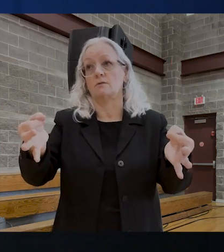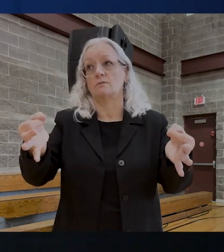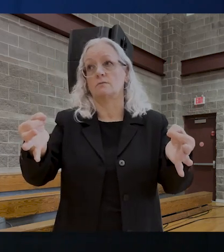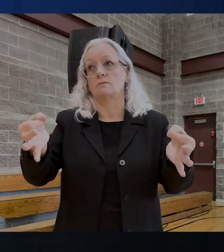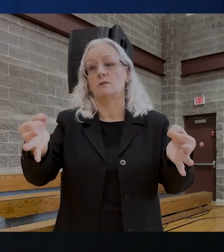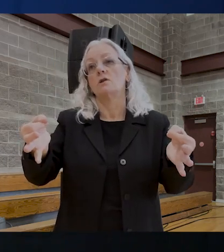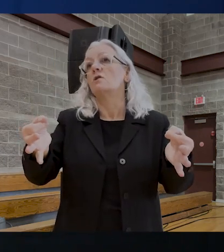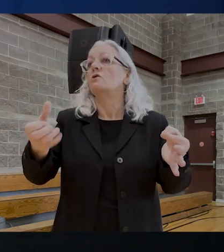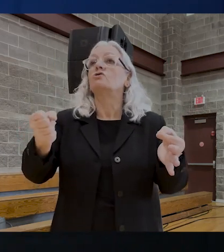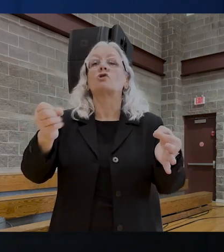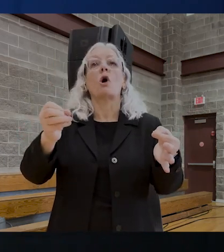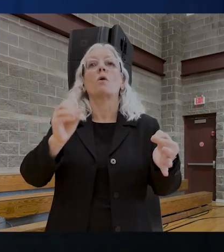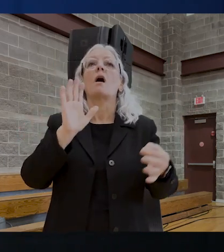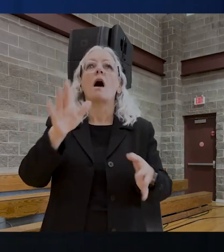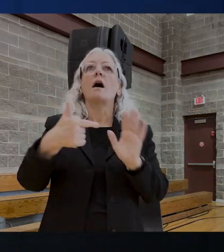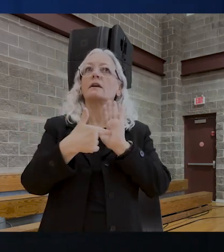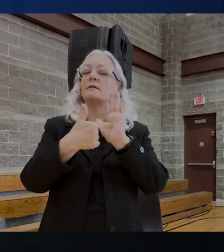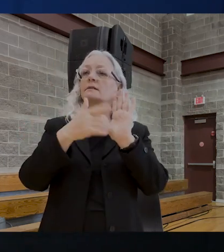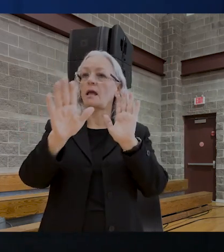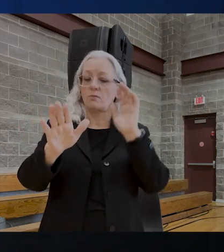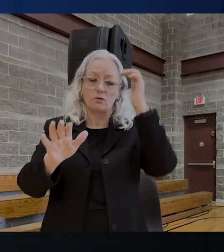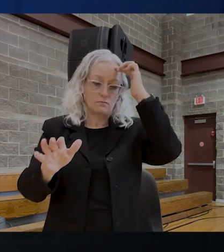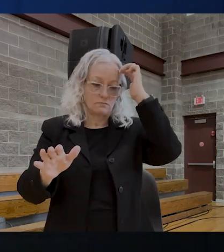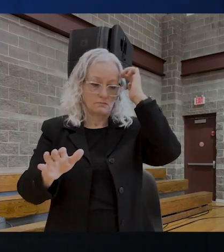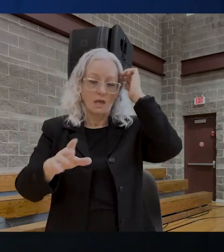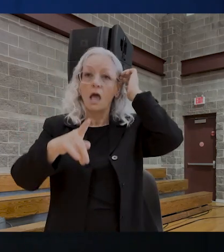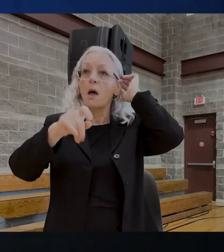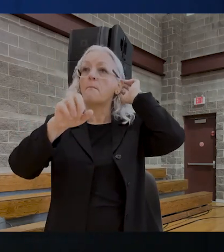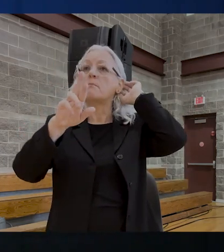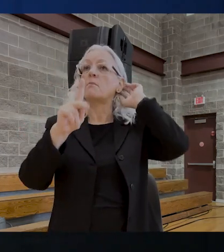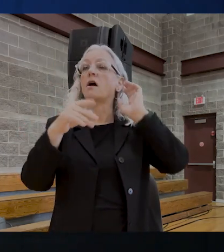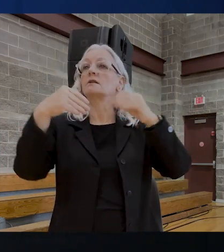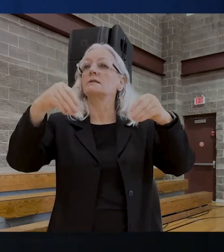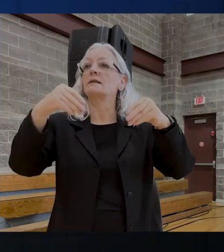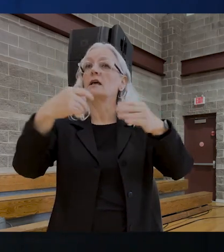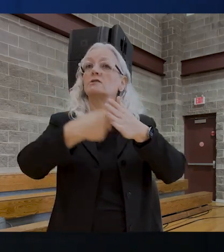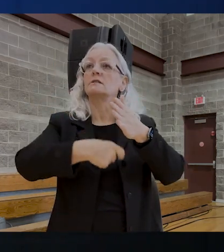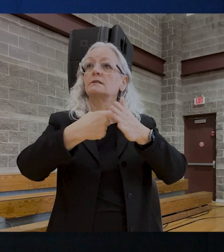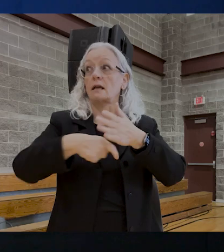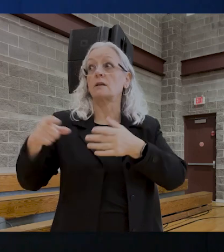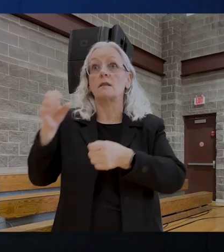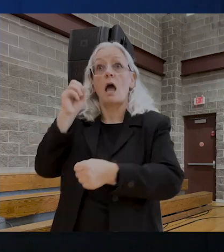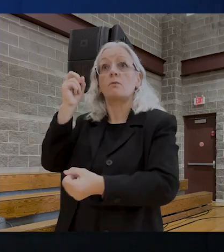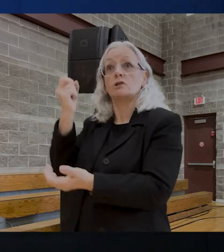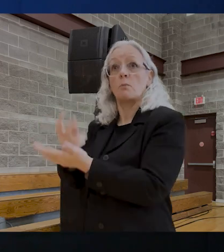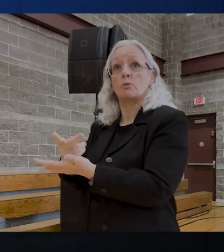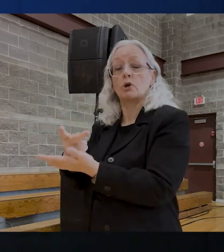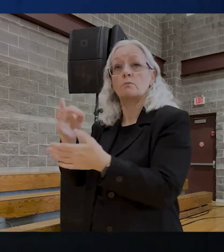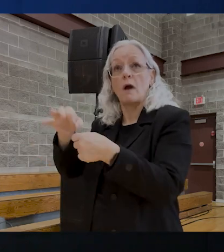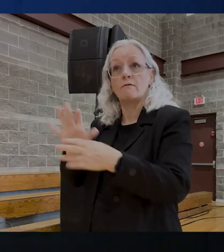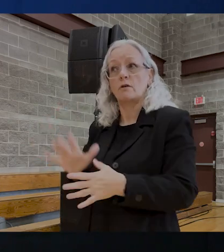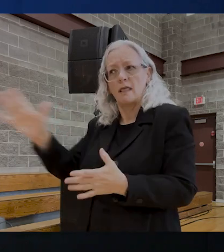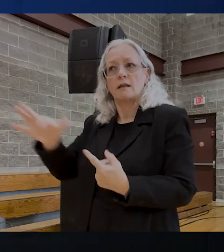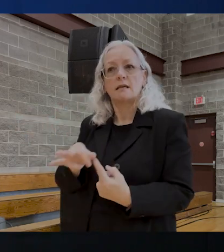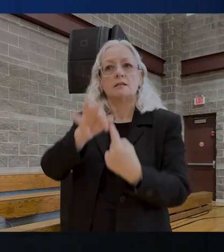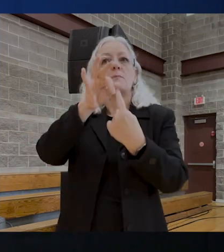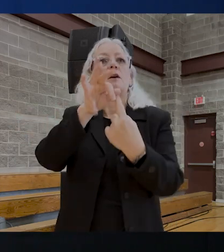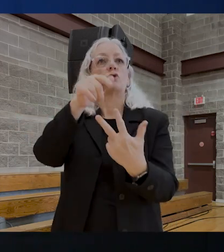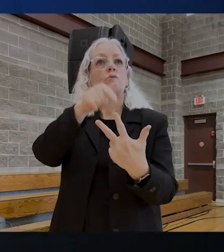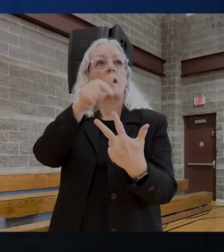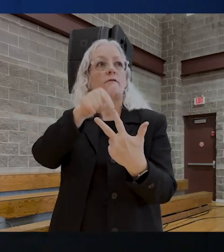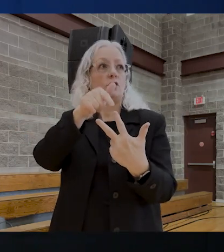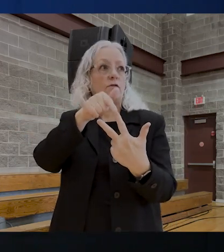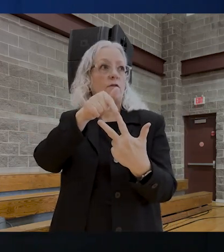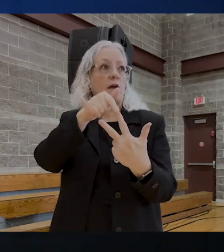for. So I'll give an example of park sales tax approved by voters. That's a special revenue fund for the